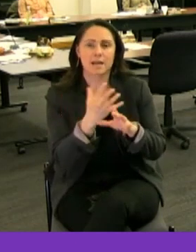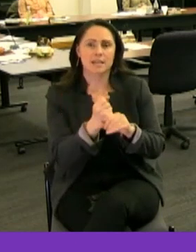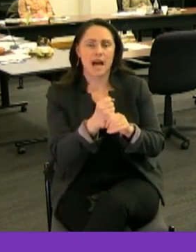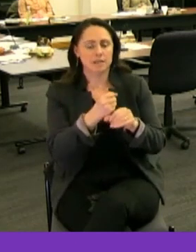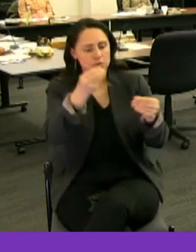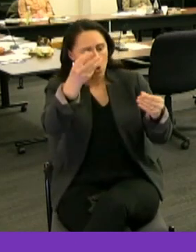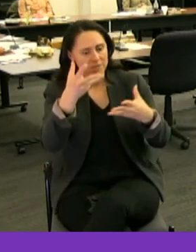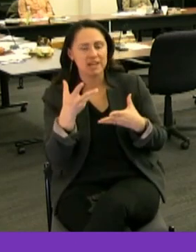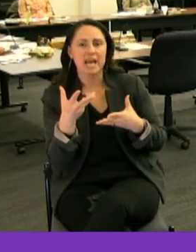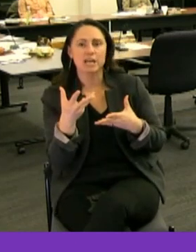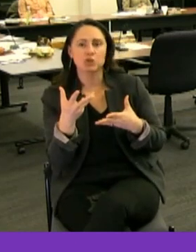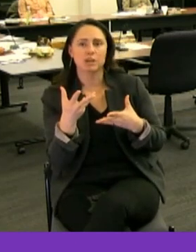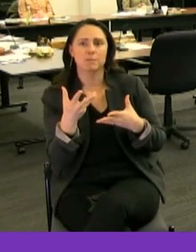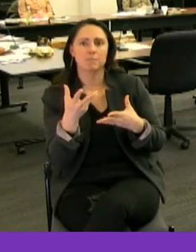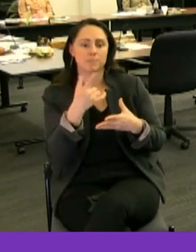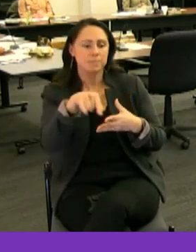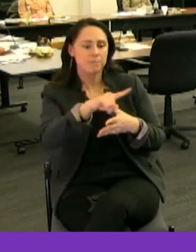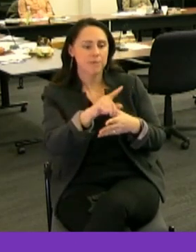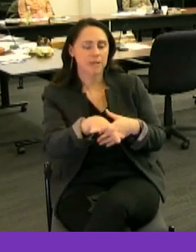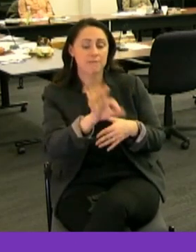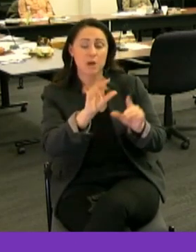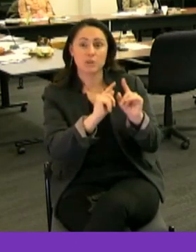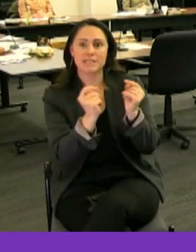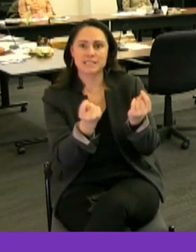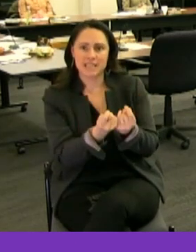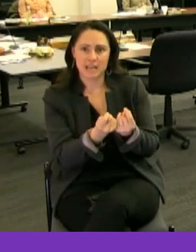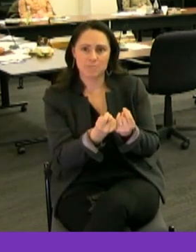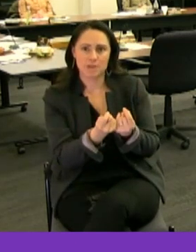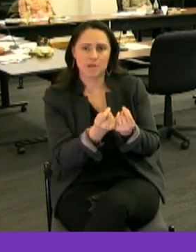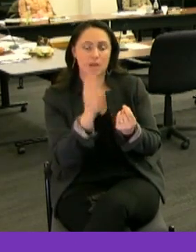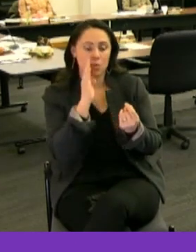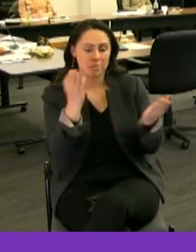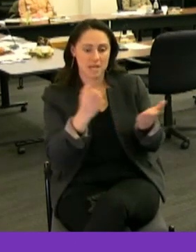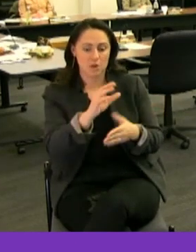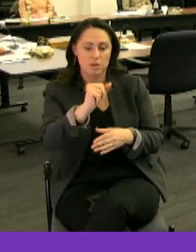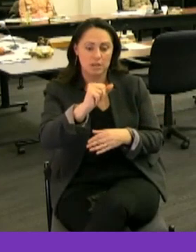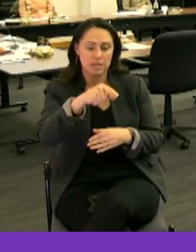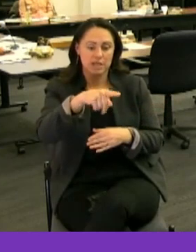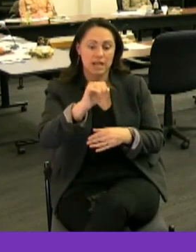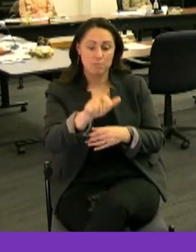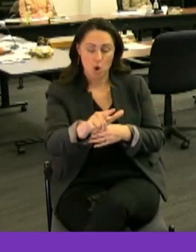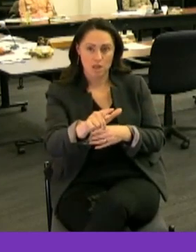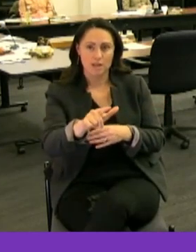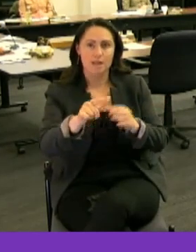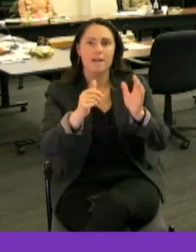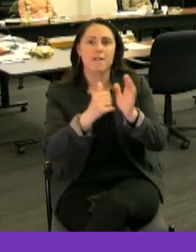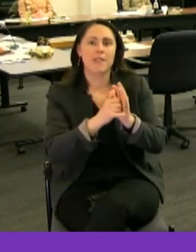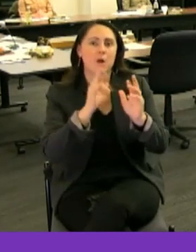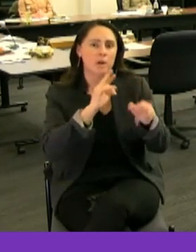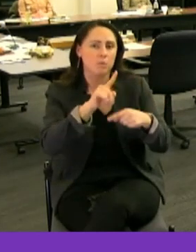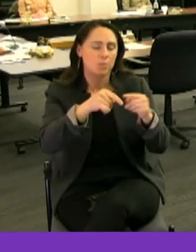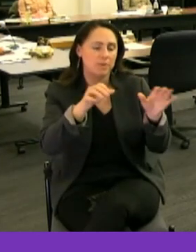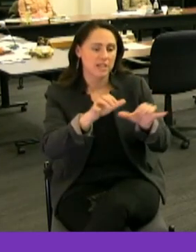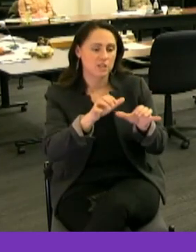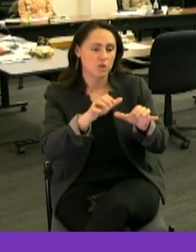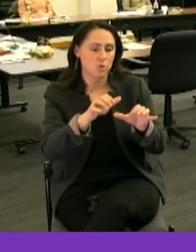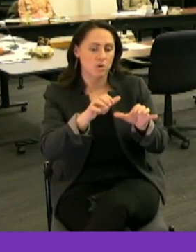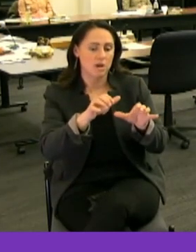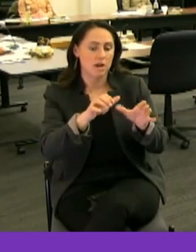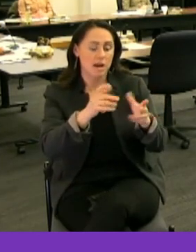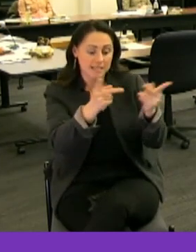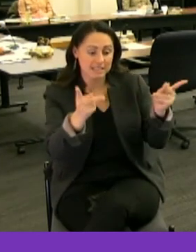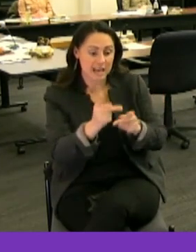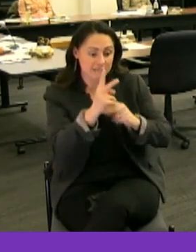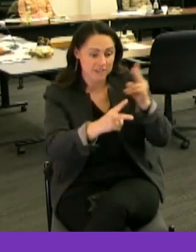notification that they have found a team and they will be here in April. that report, when they do a site visit, would go